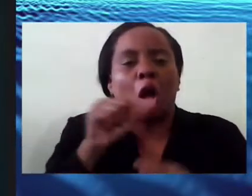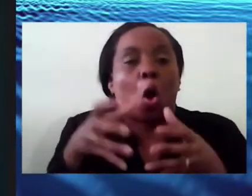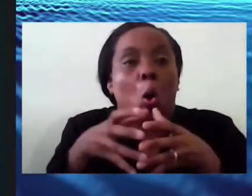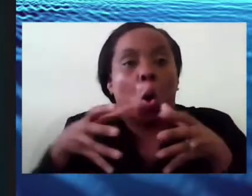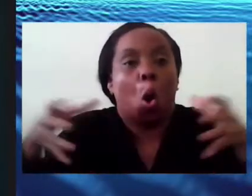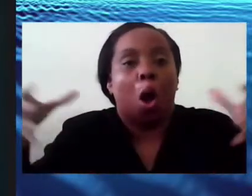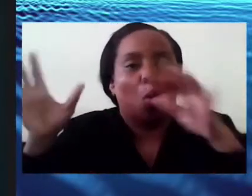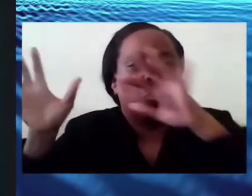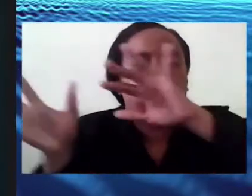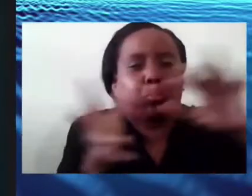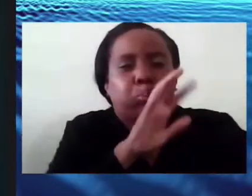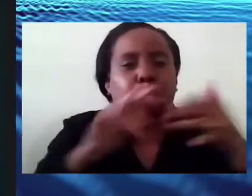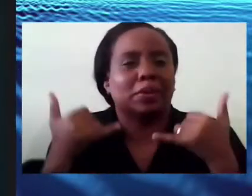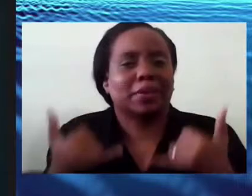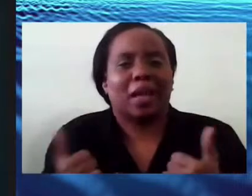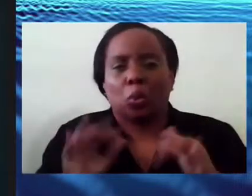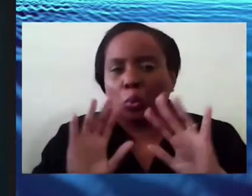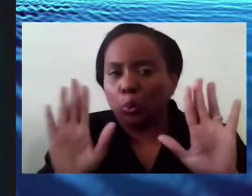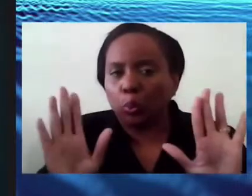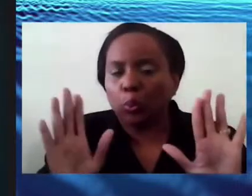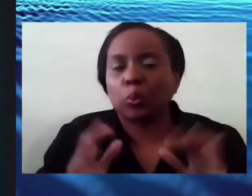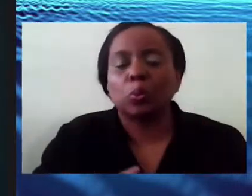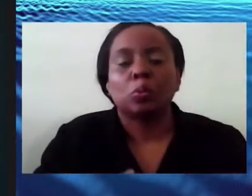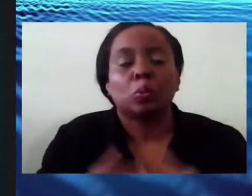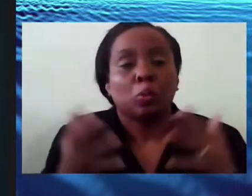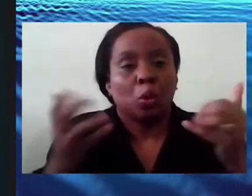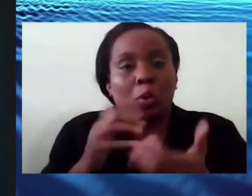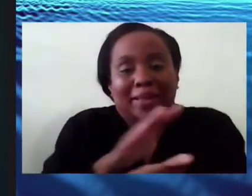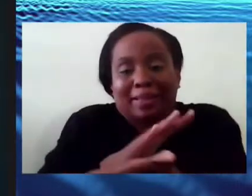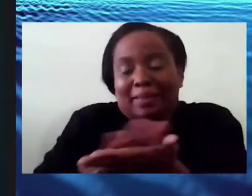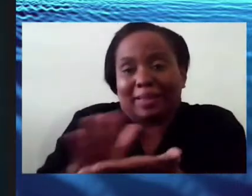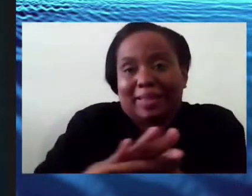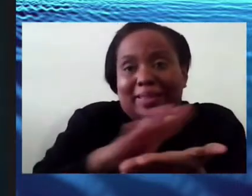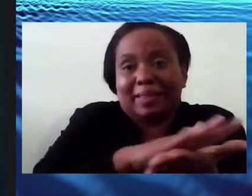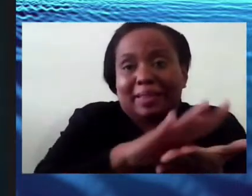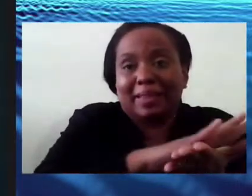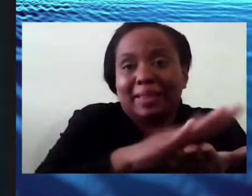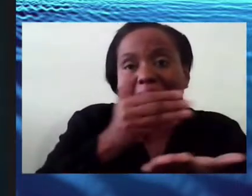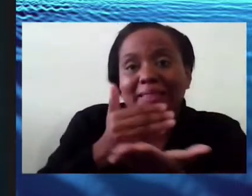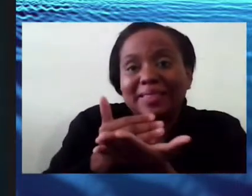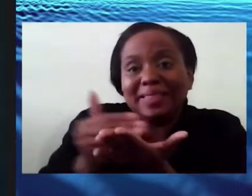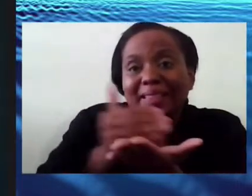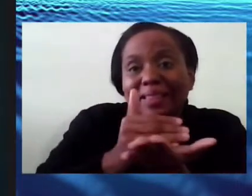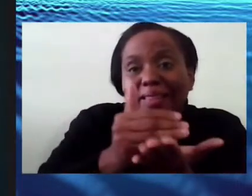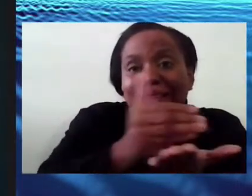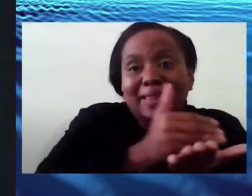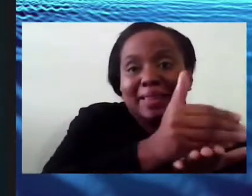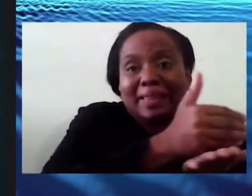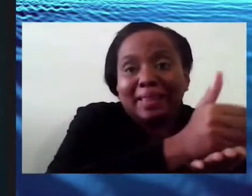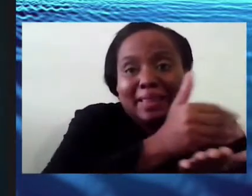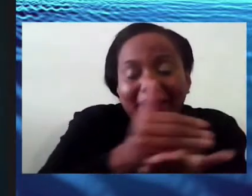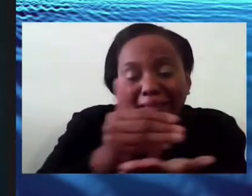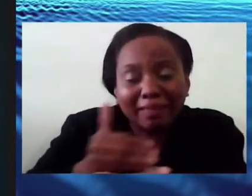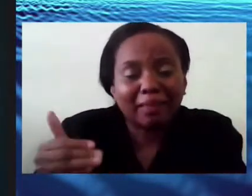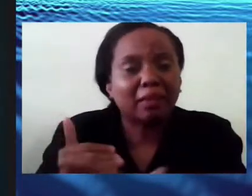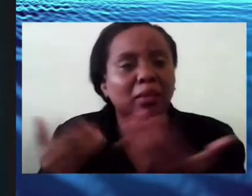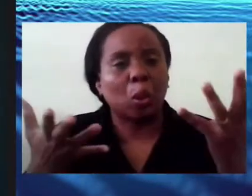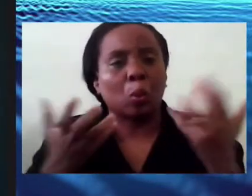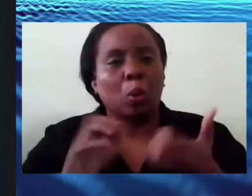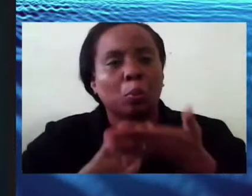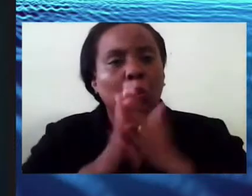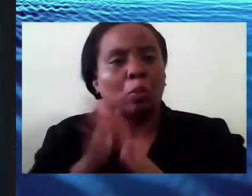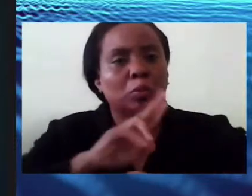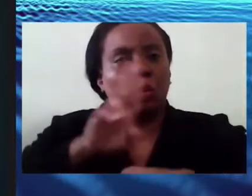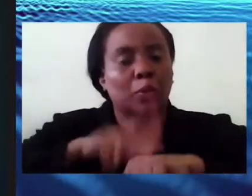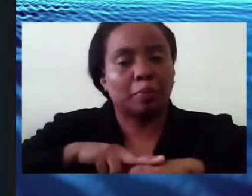trying our best to get the country clean and safe so people can return to work and some degree of normalcy, because as people keep pointing out,